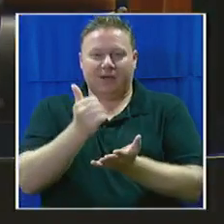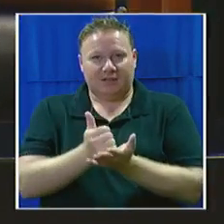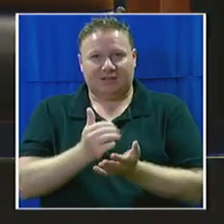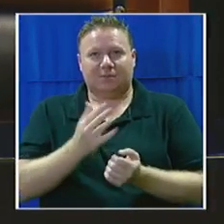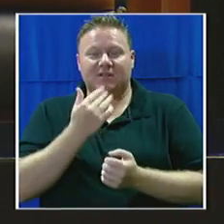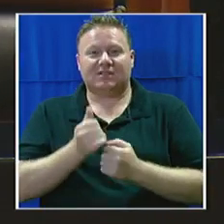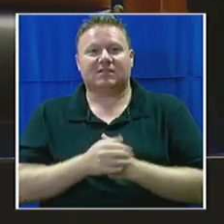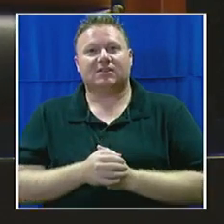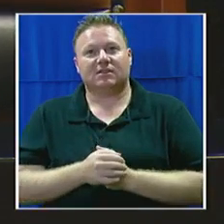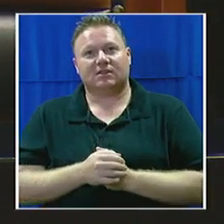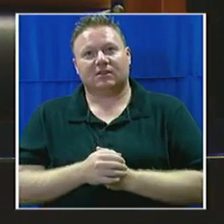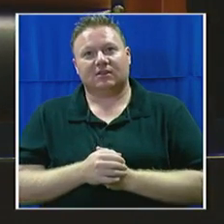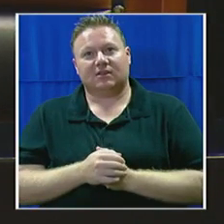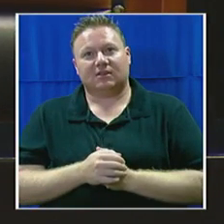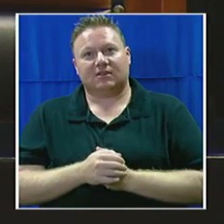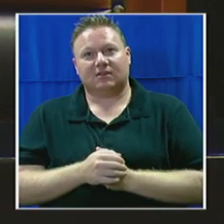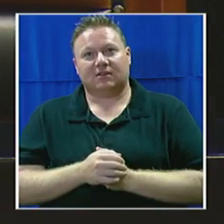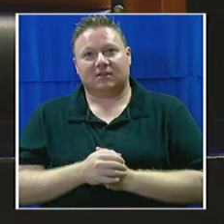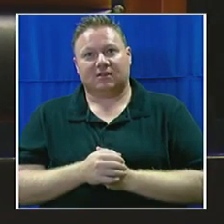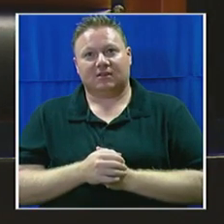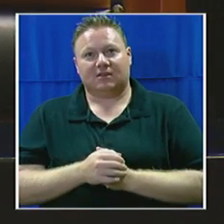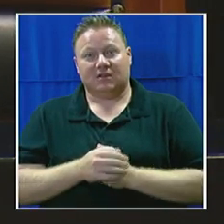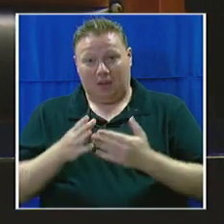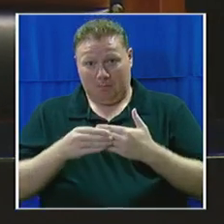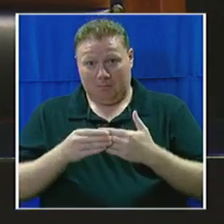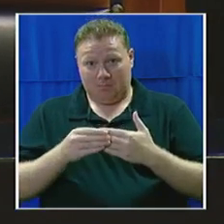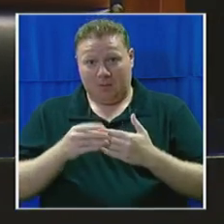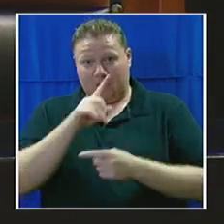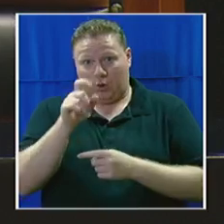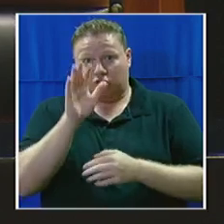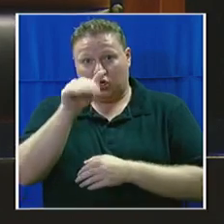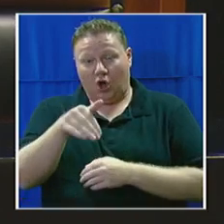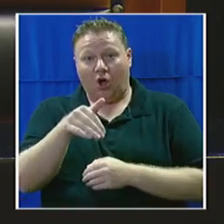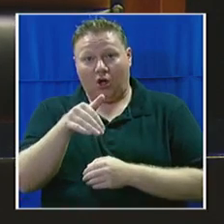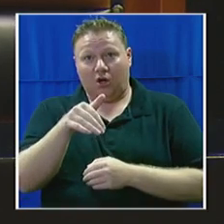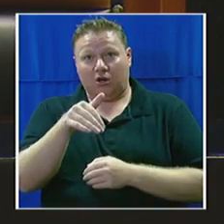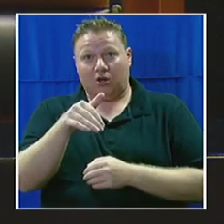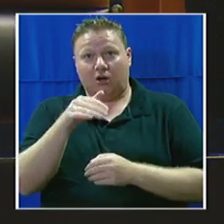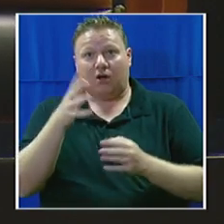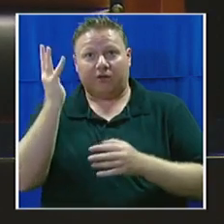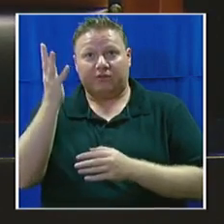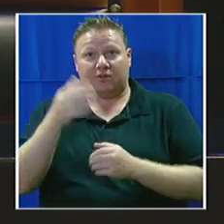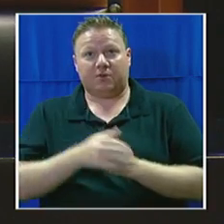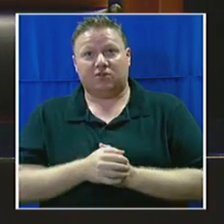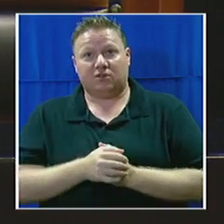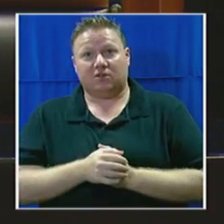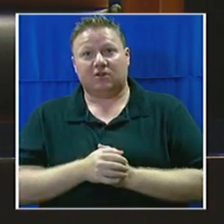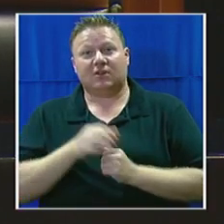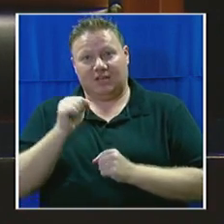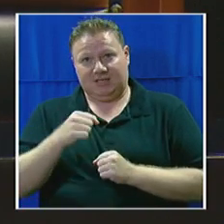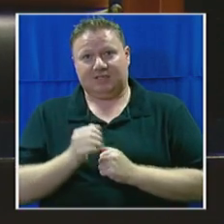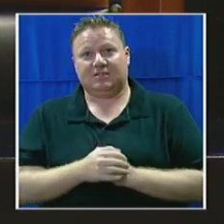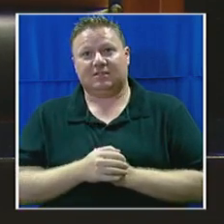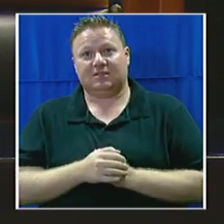seat? Honorable member. Will a member take a question after his speech? Will a member take a question after his speech? Yes.